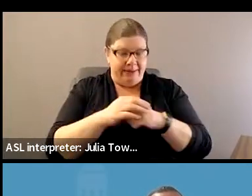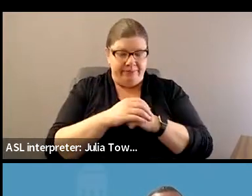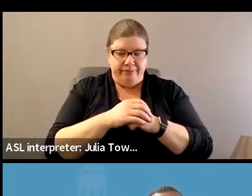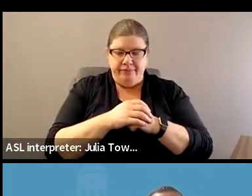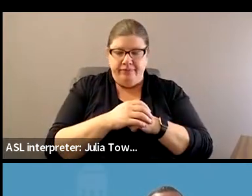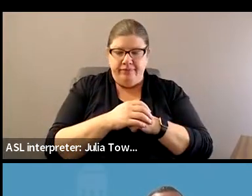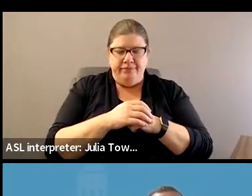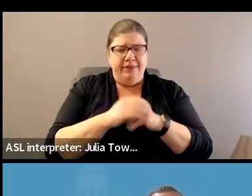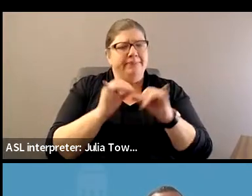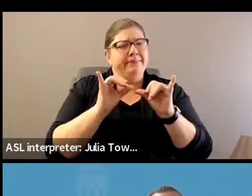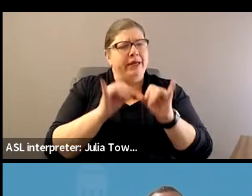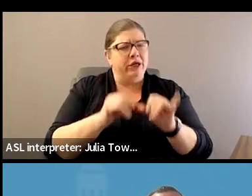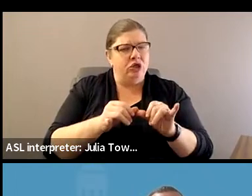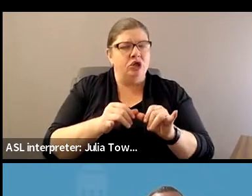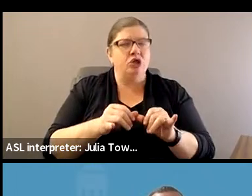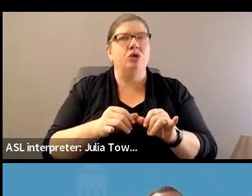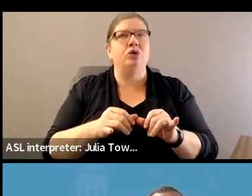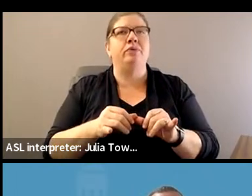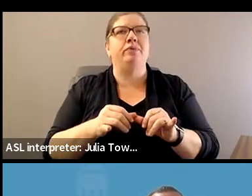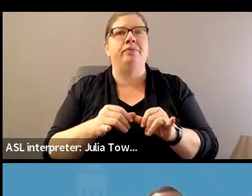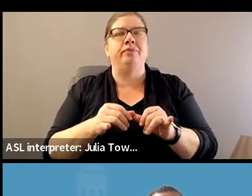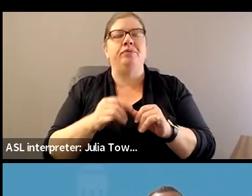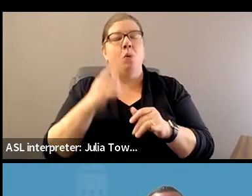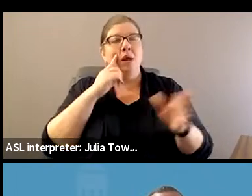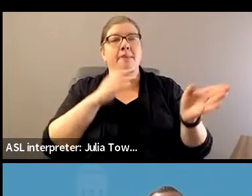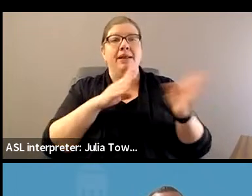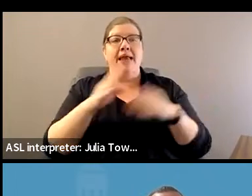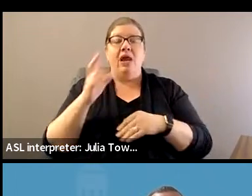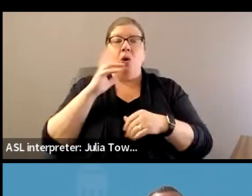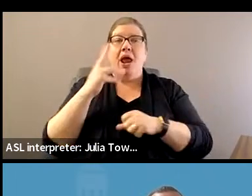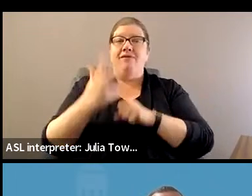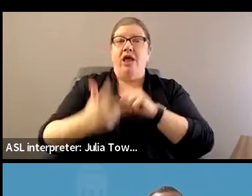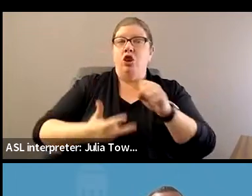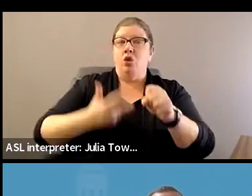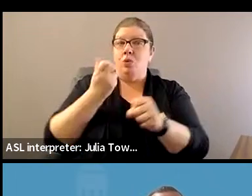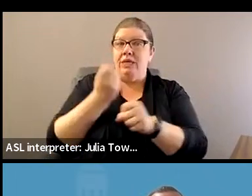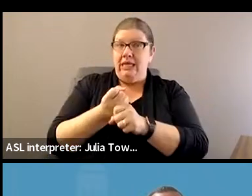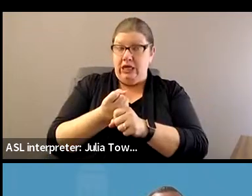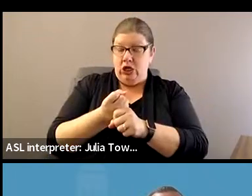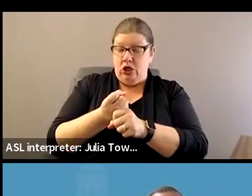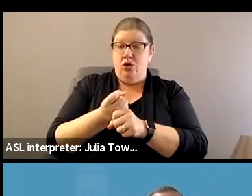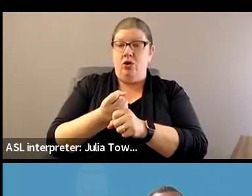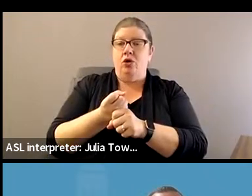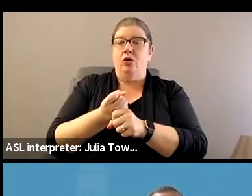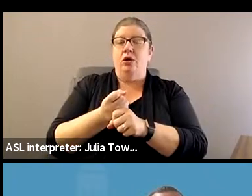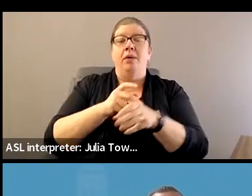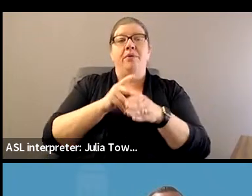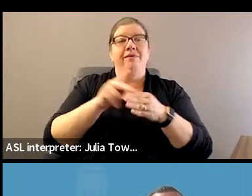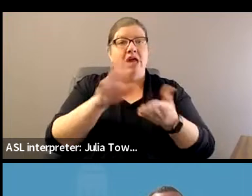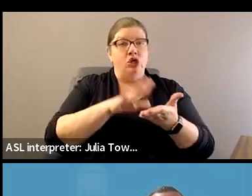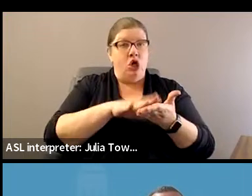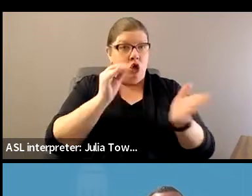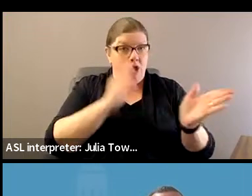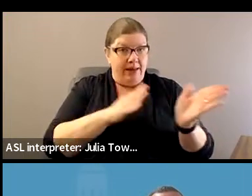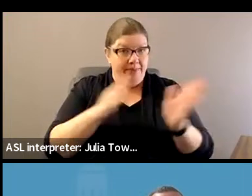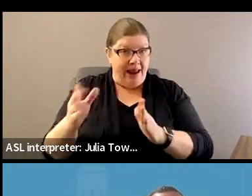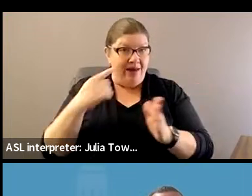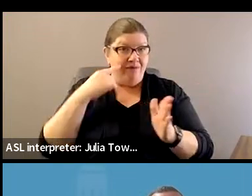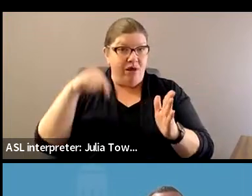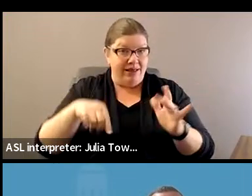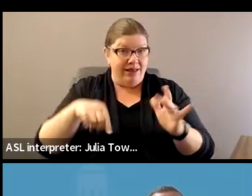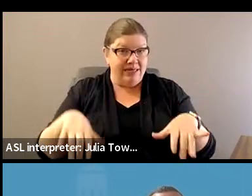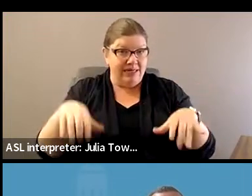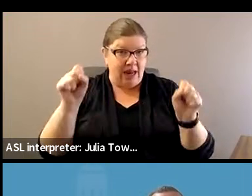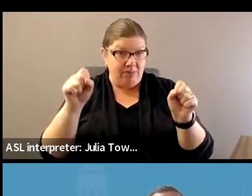going to measure? We plan on having a 3-year professional learning plan for this